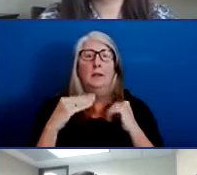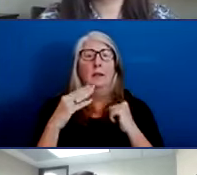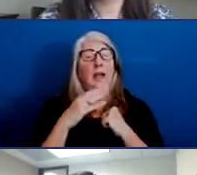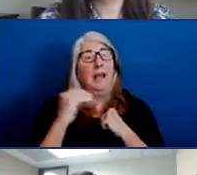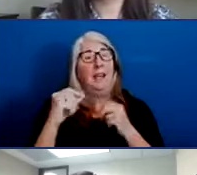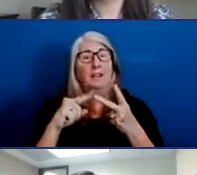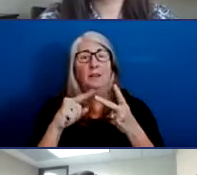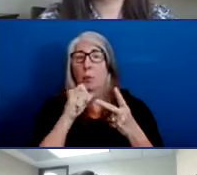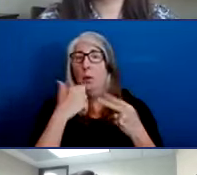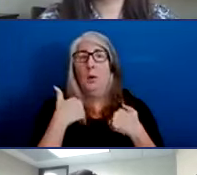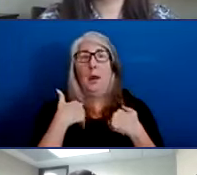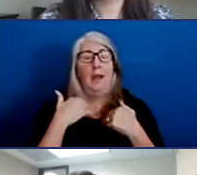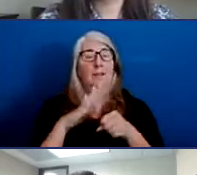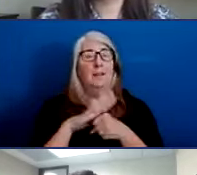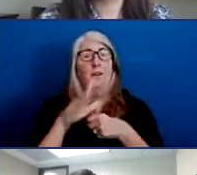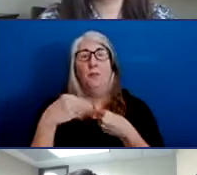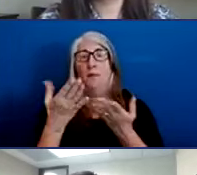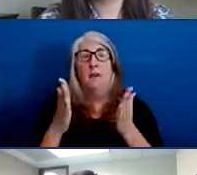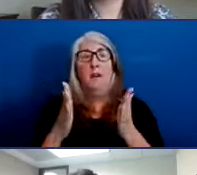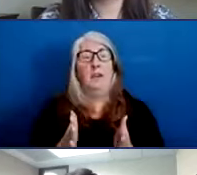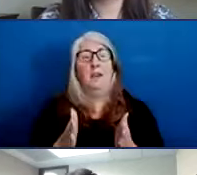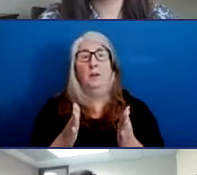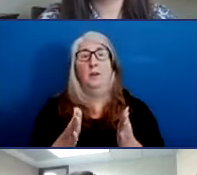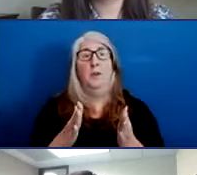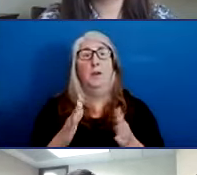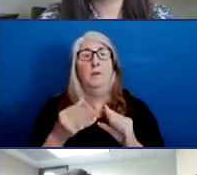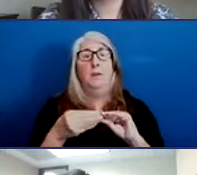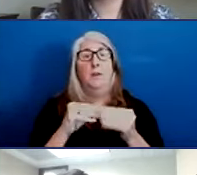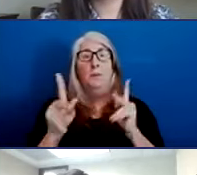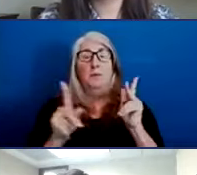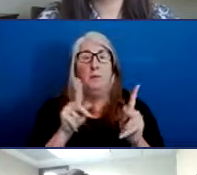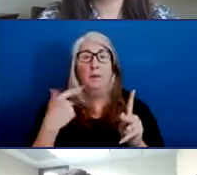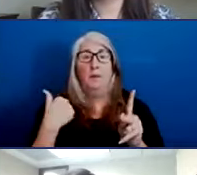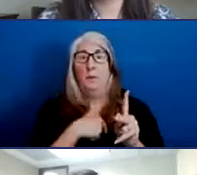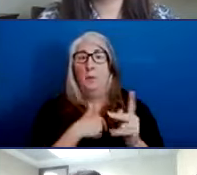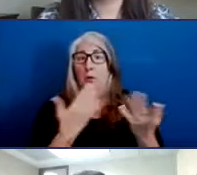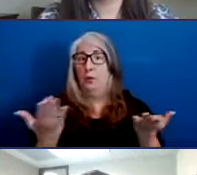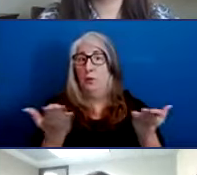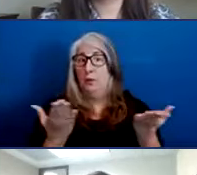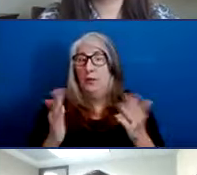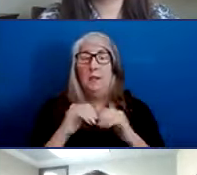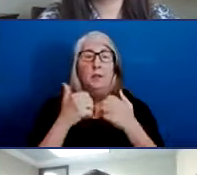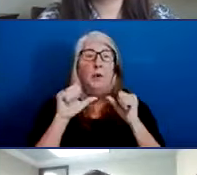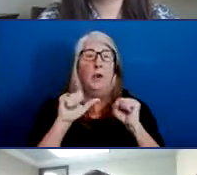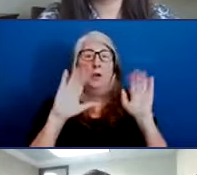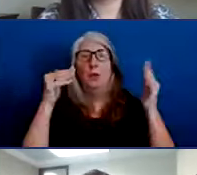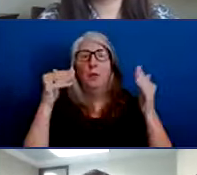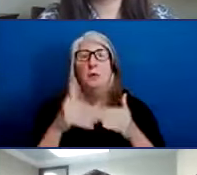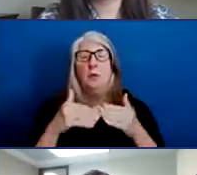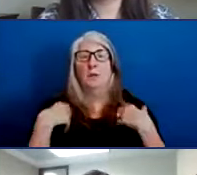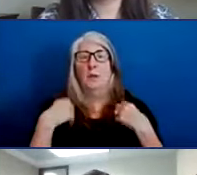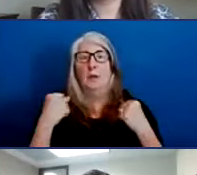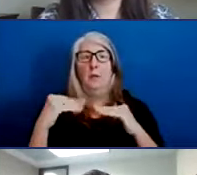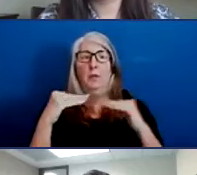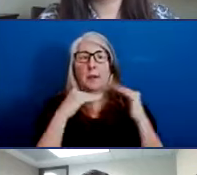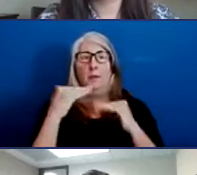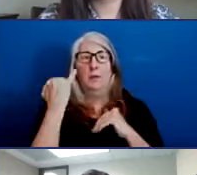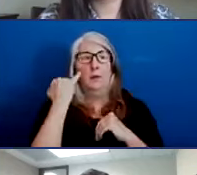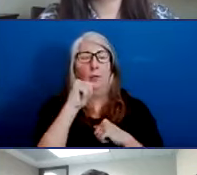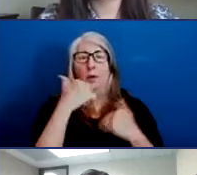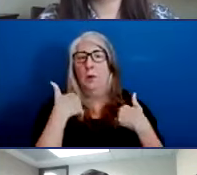don't have the providers to cover the population size that we're serving. And so how can you focus on health equity when we just don't even have